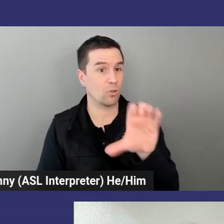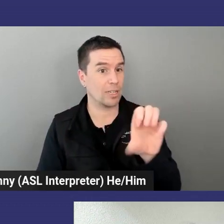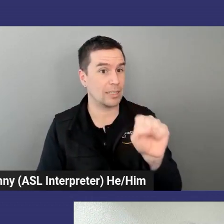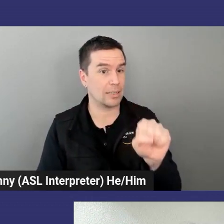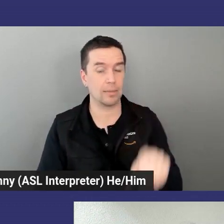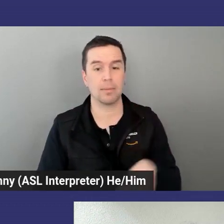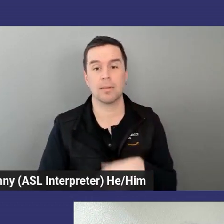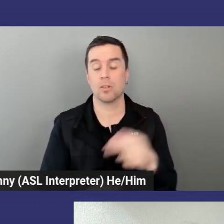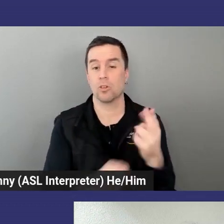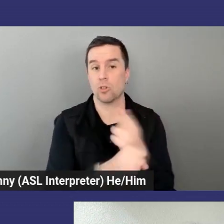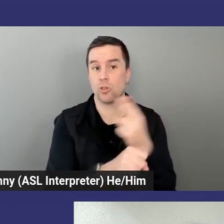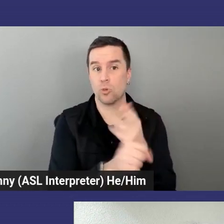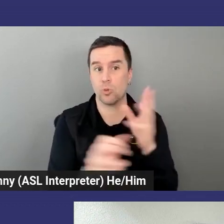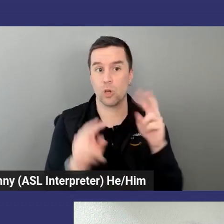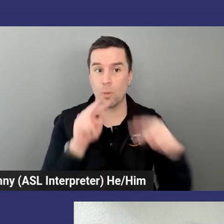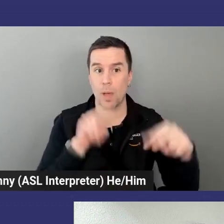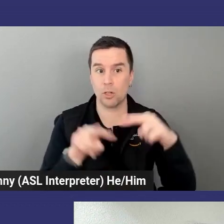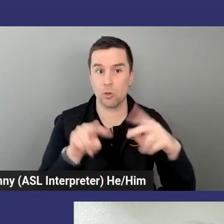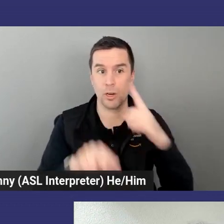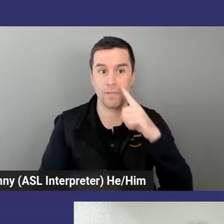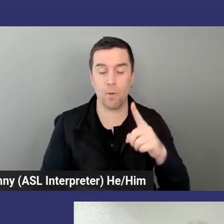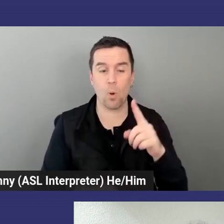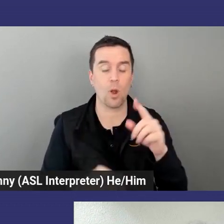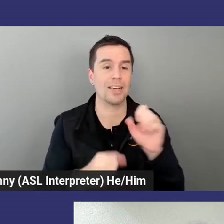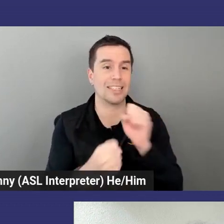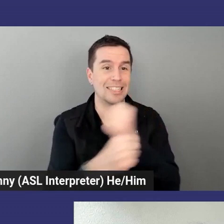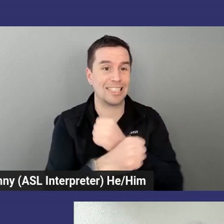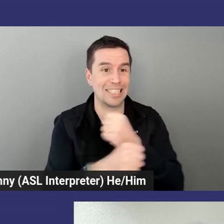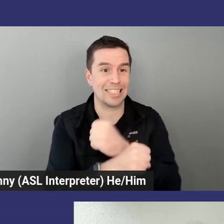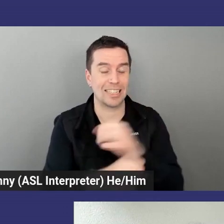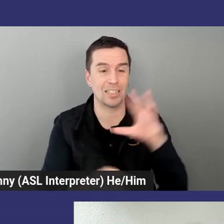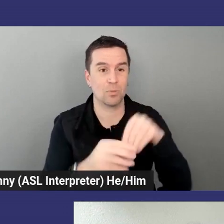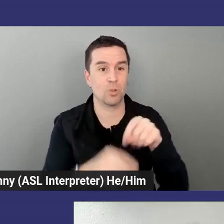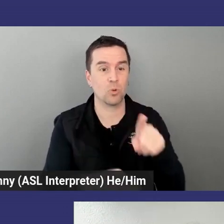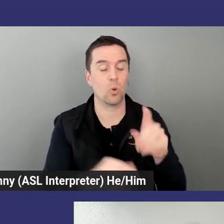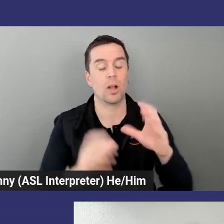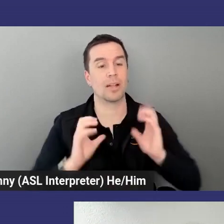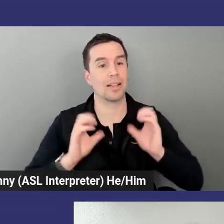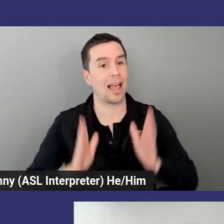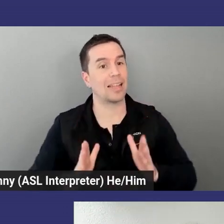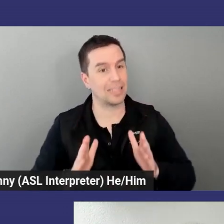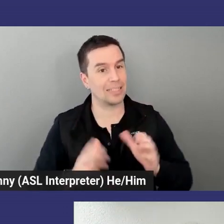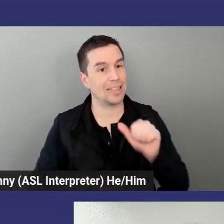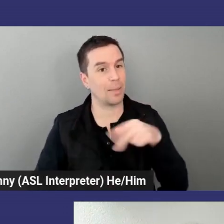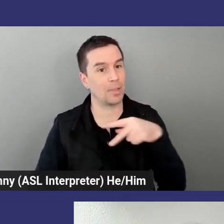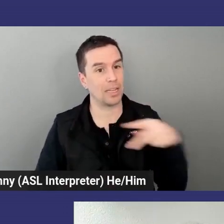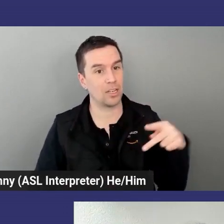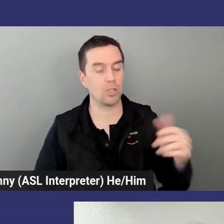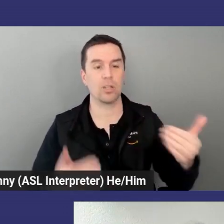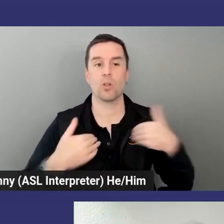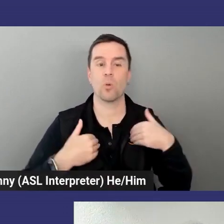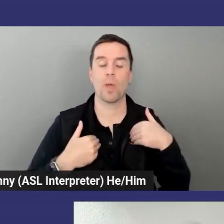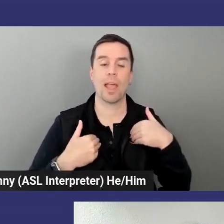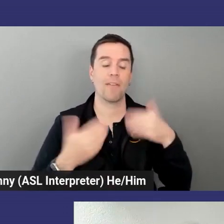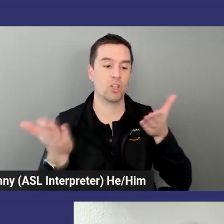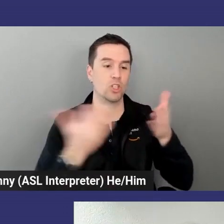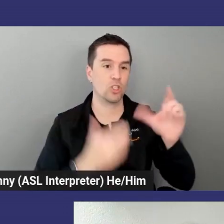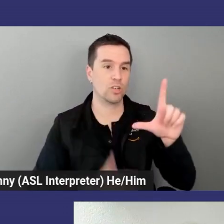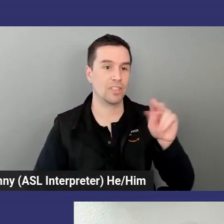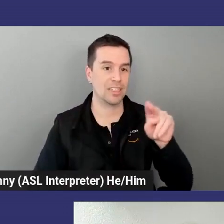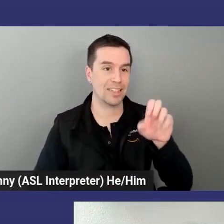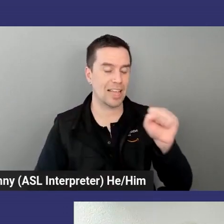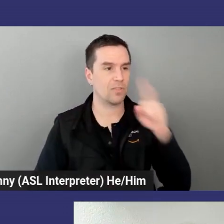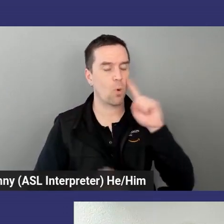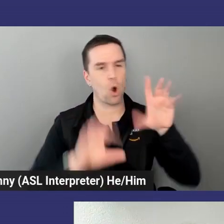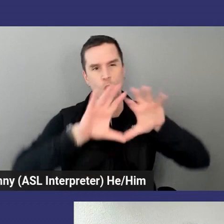monitoring for statistics from your client-side applications. You have Service Lens for this overall view.